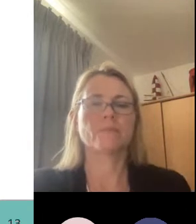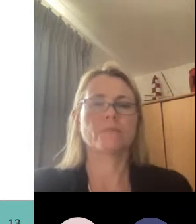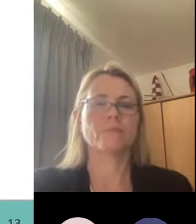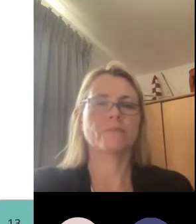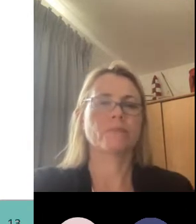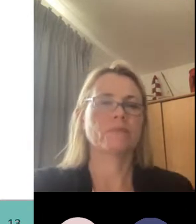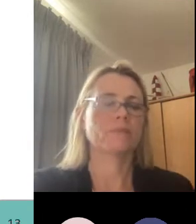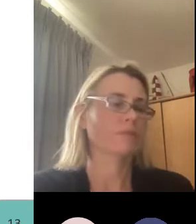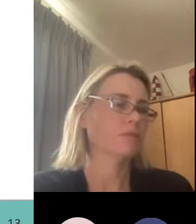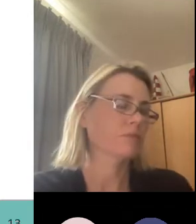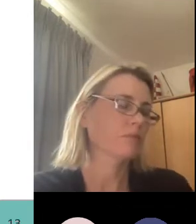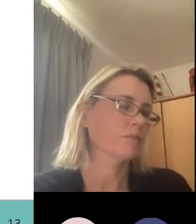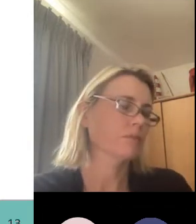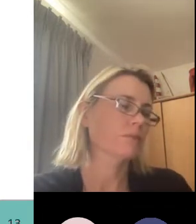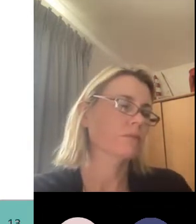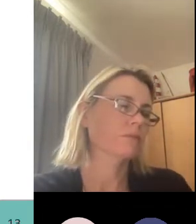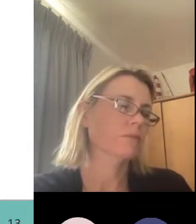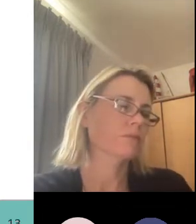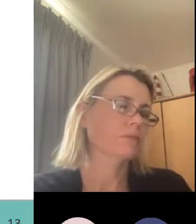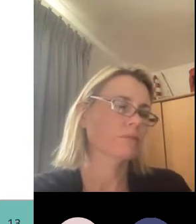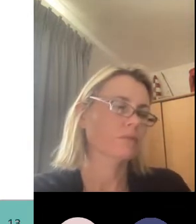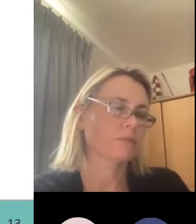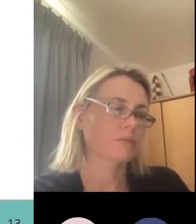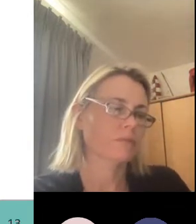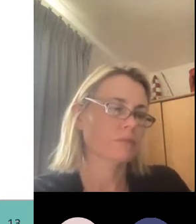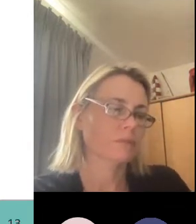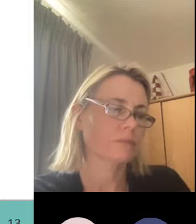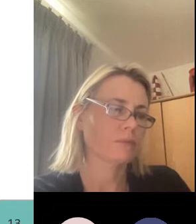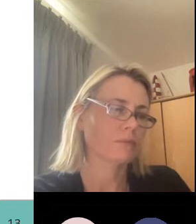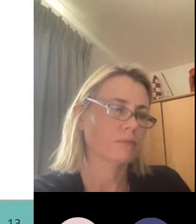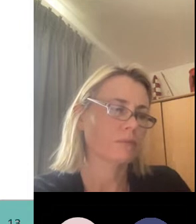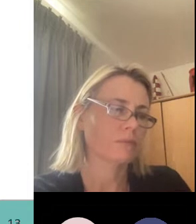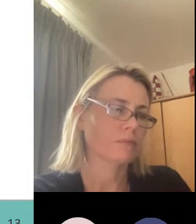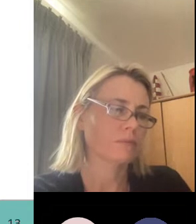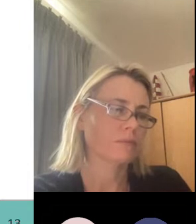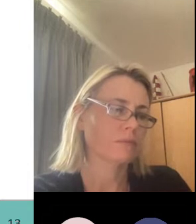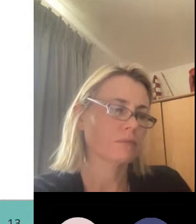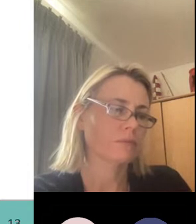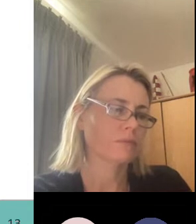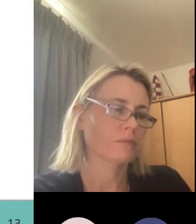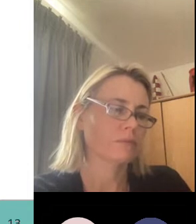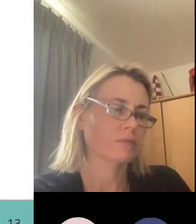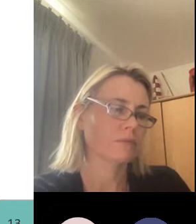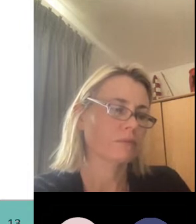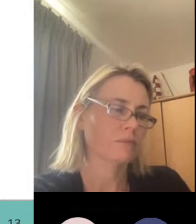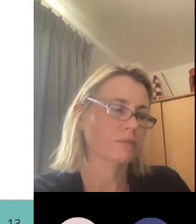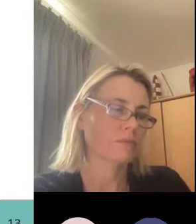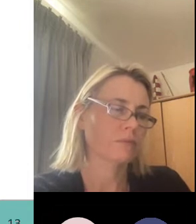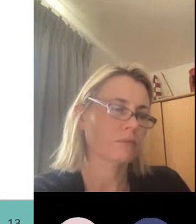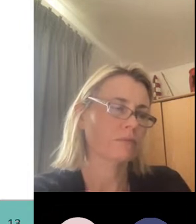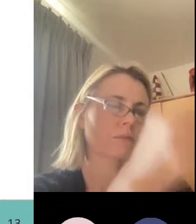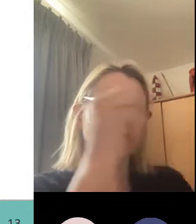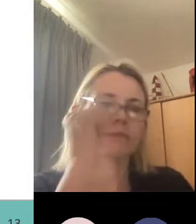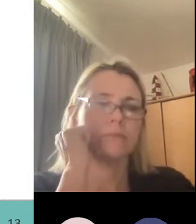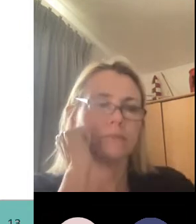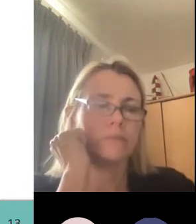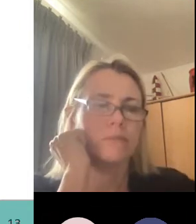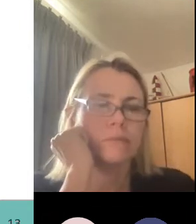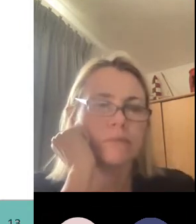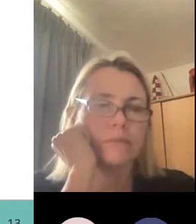every single participant we had who was a farmer rescheduled their interview at some point. It took us a while to get any. We